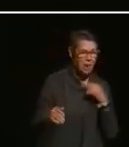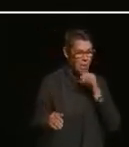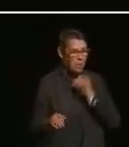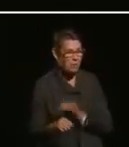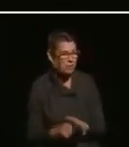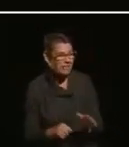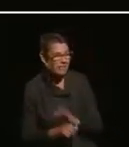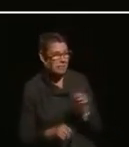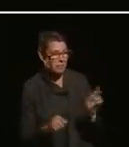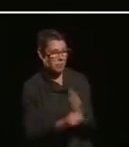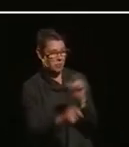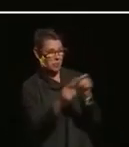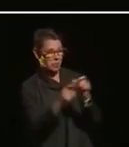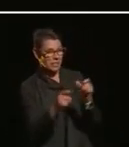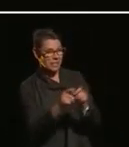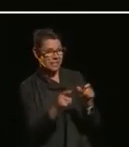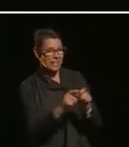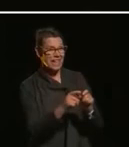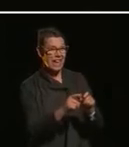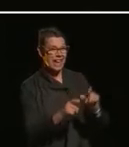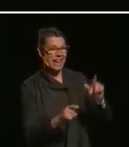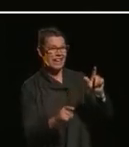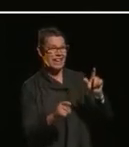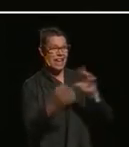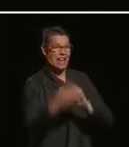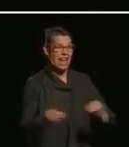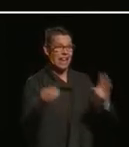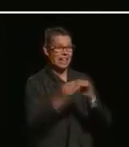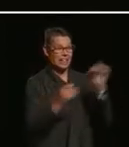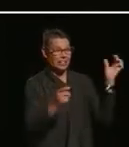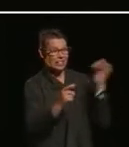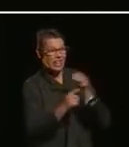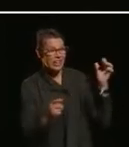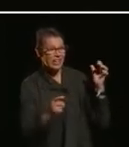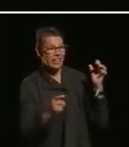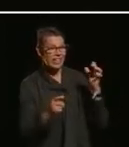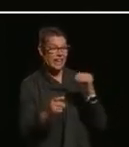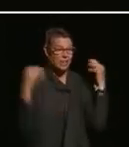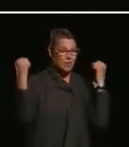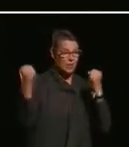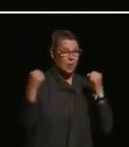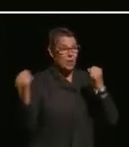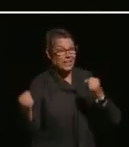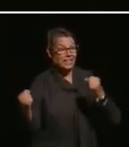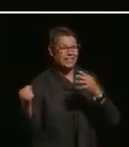to describe me, and when I was coming up, in order to be legendary, you had to be dead.